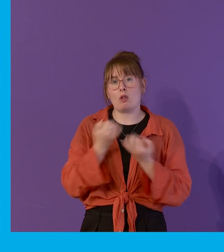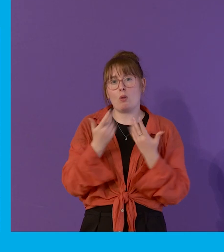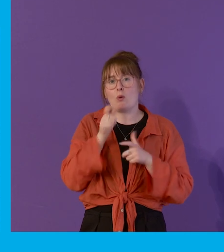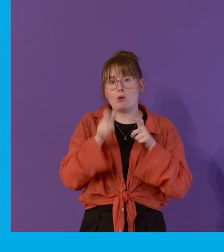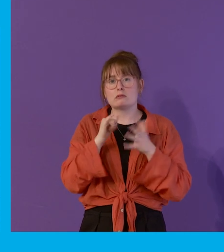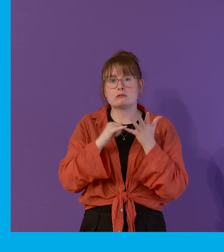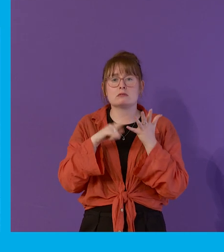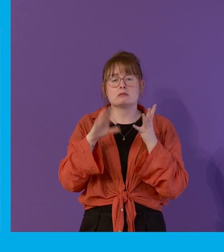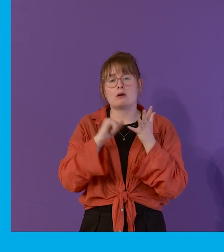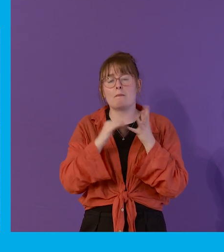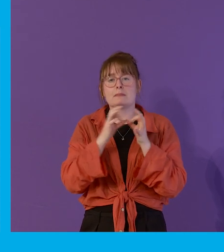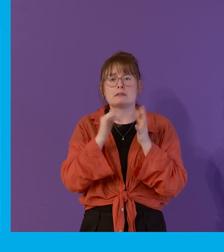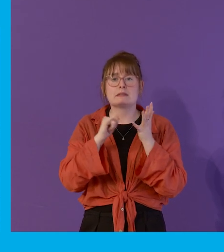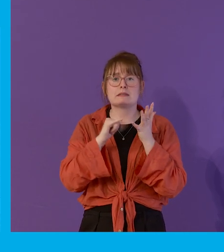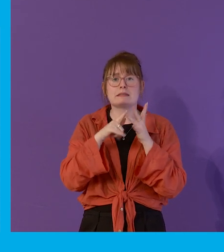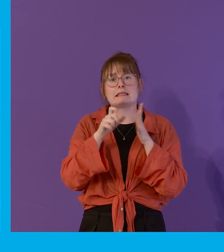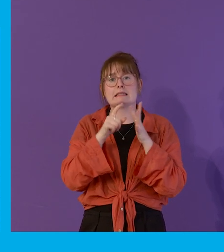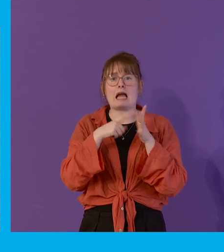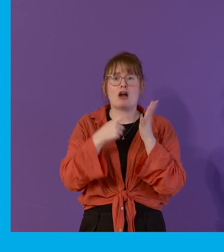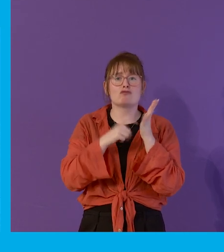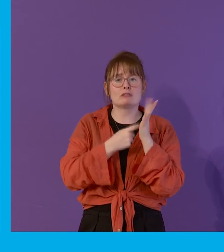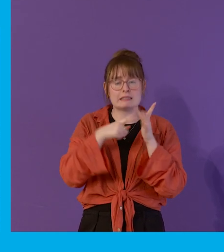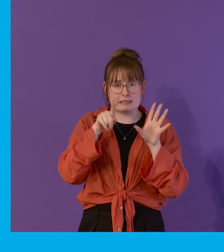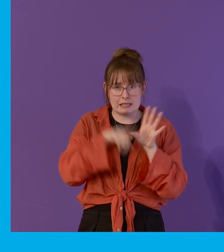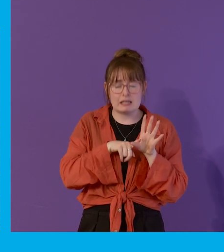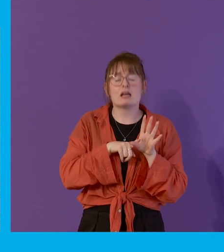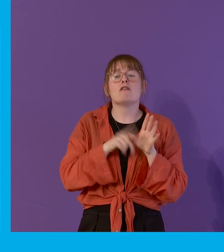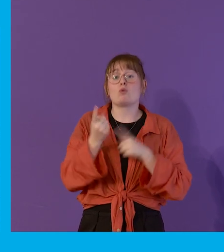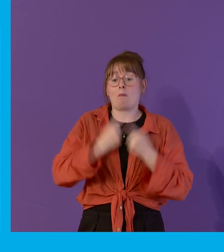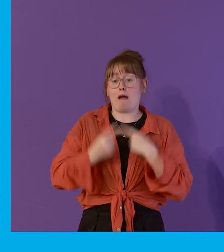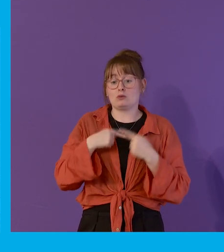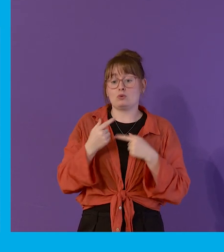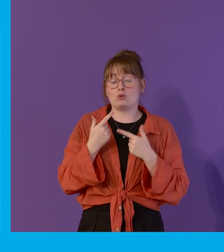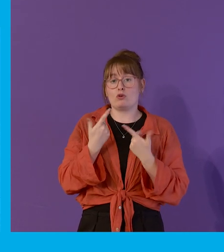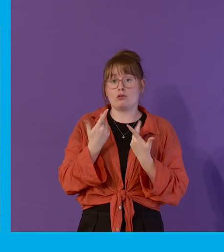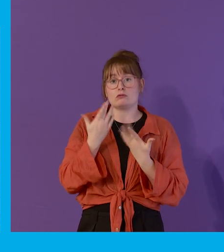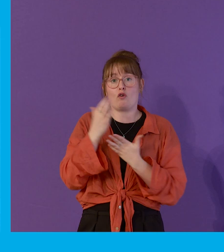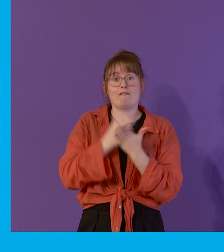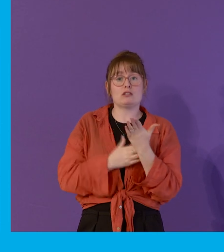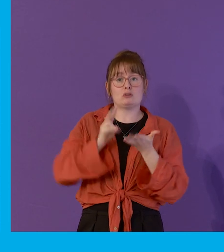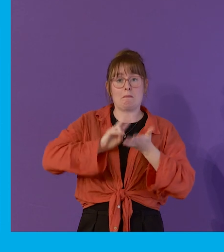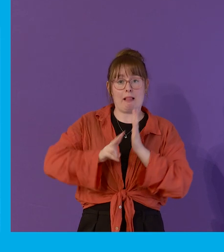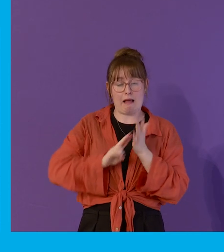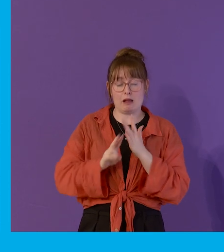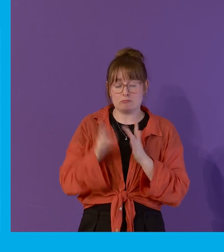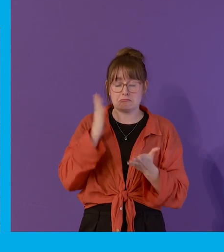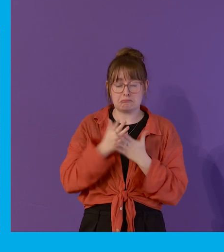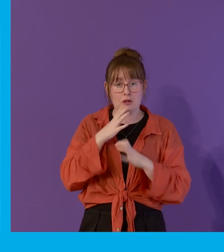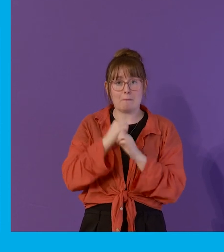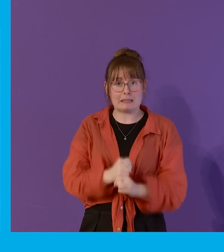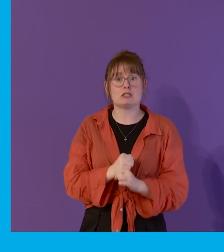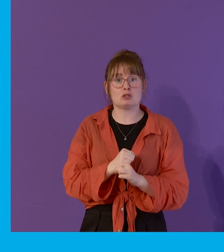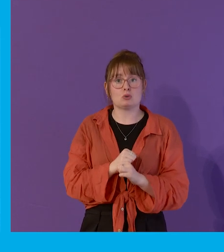subsidiarity, and that we've talked about Christie. If you go back to the convention scheme for the Parliament, launched in 1995, it absolutely committed